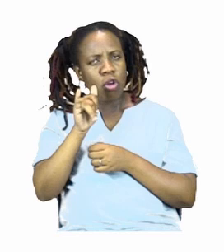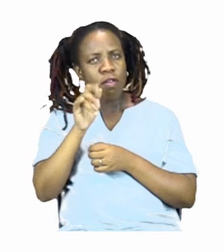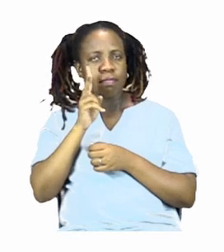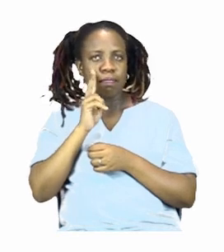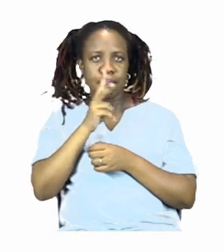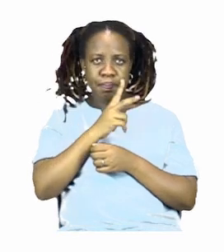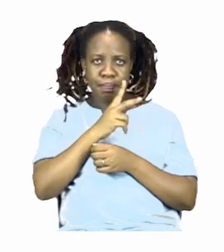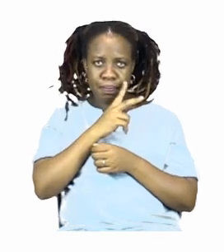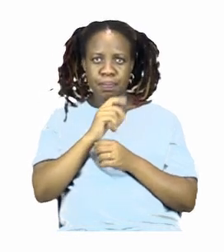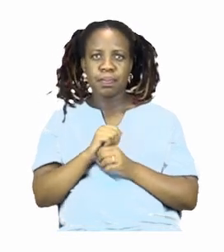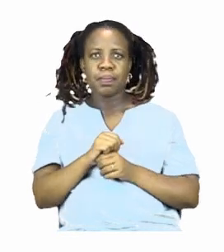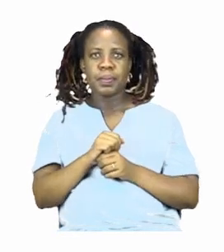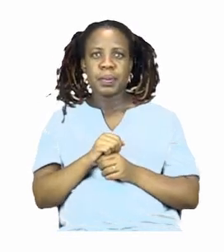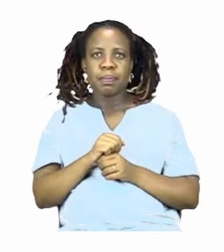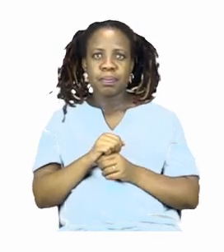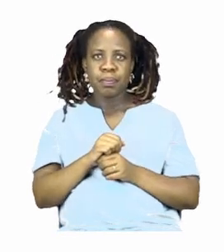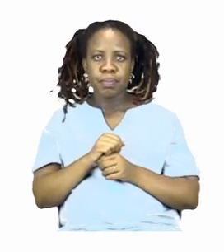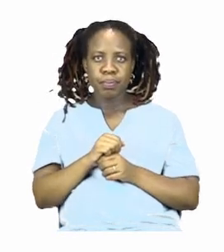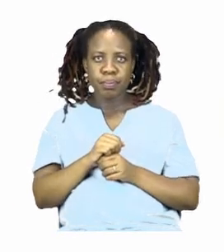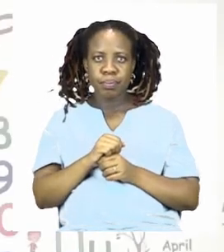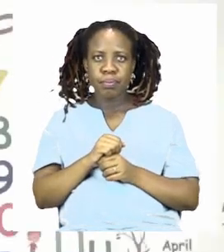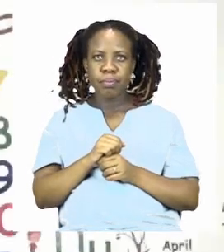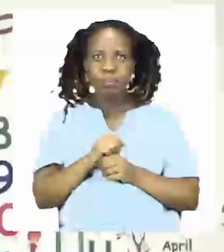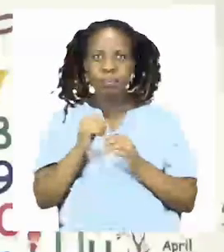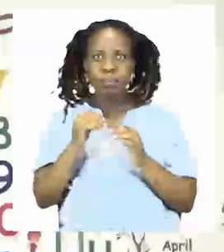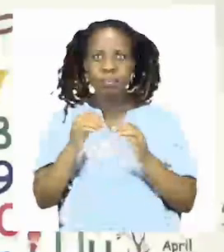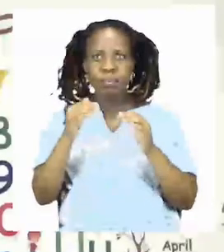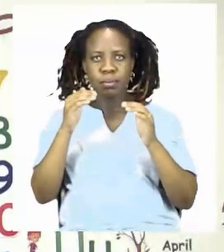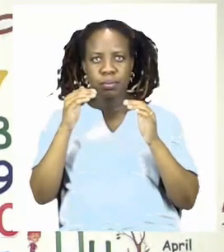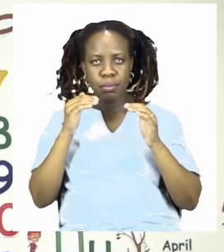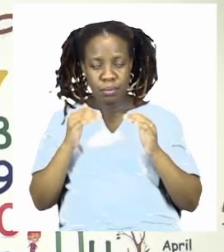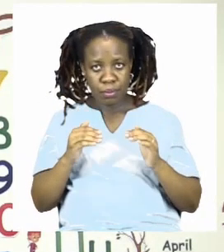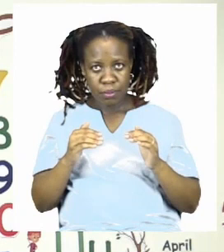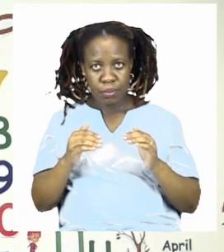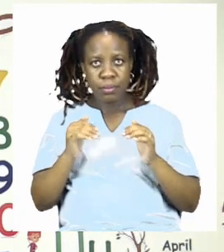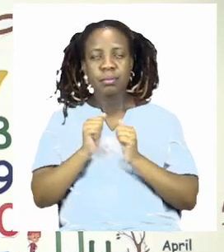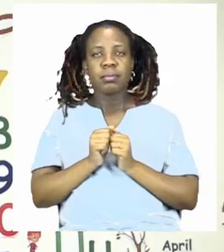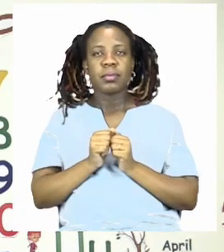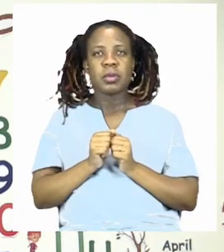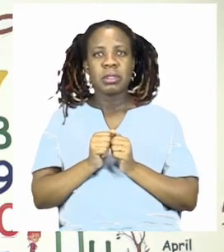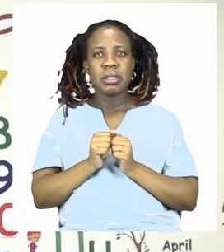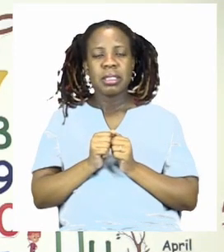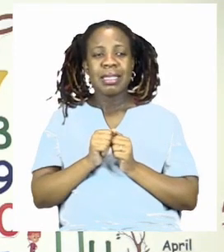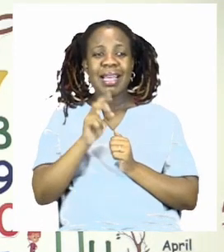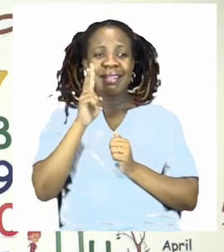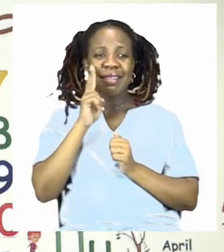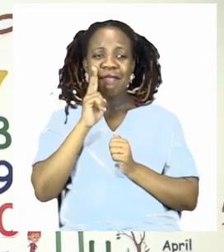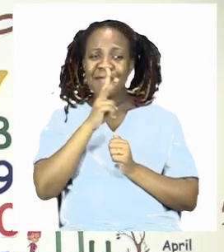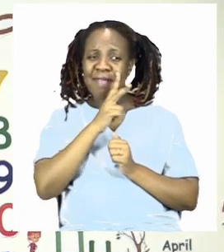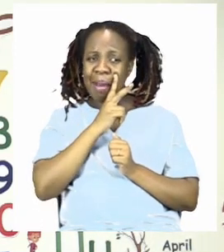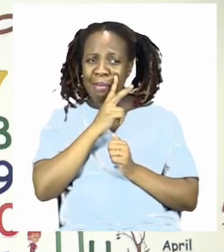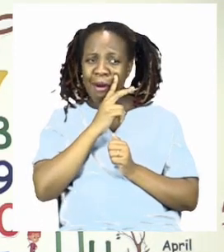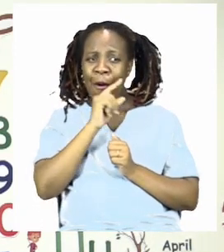to form the verb. Now there you will see you have 5 verbs all mixed up, just like